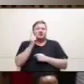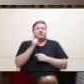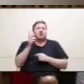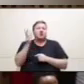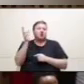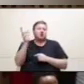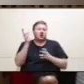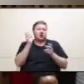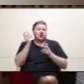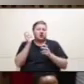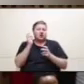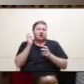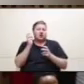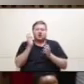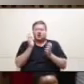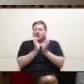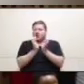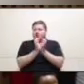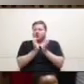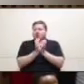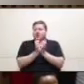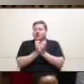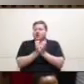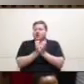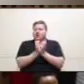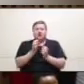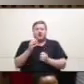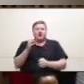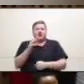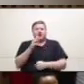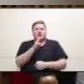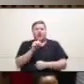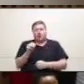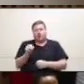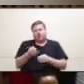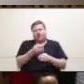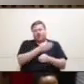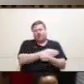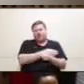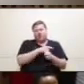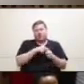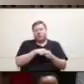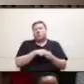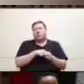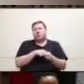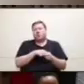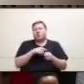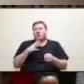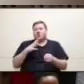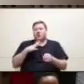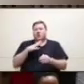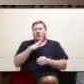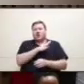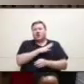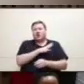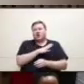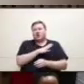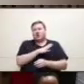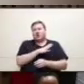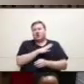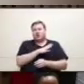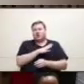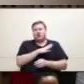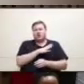for the substantive MM, the council had, on its